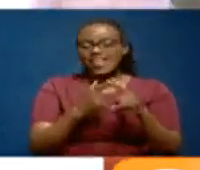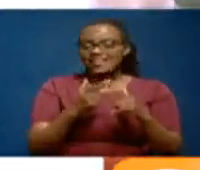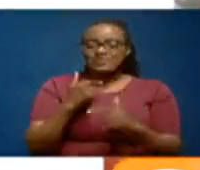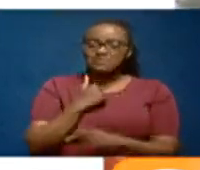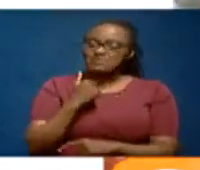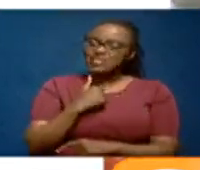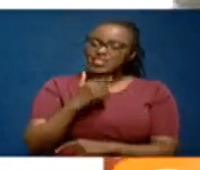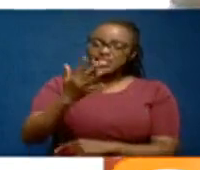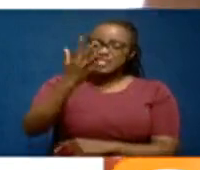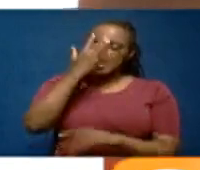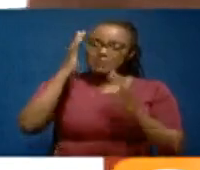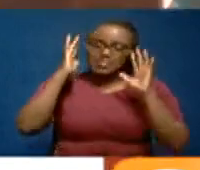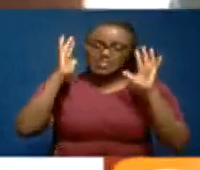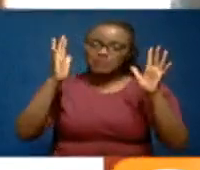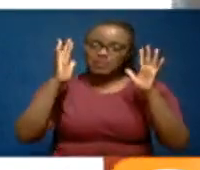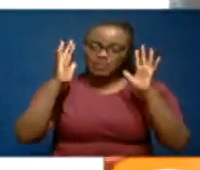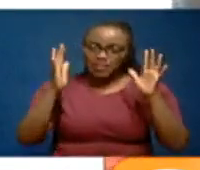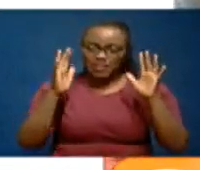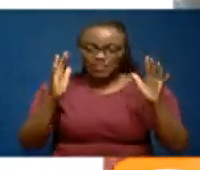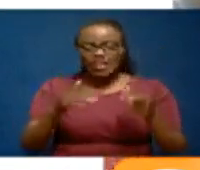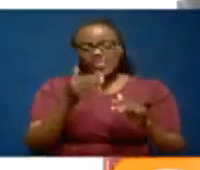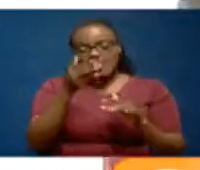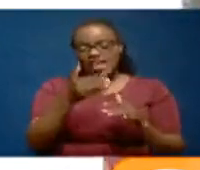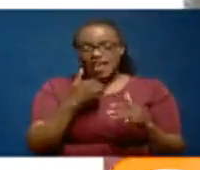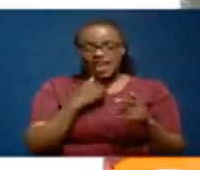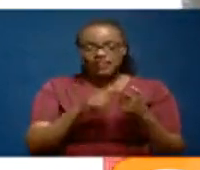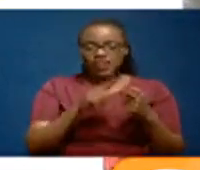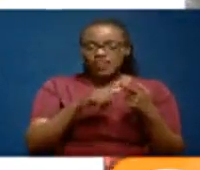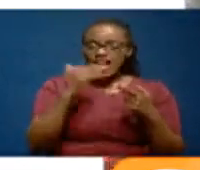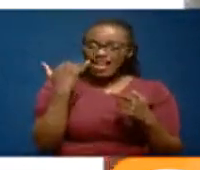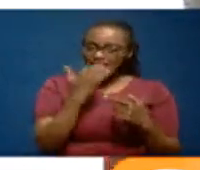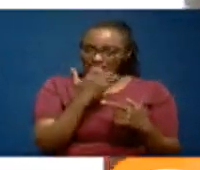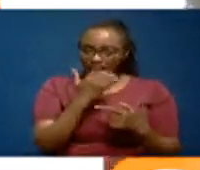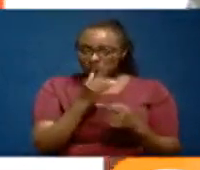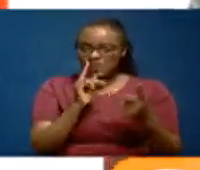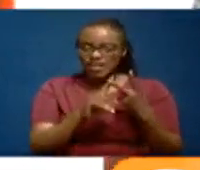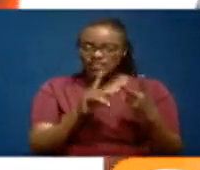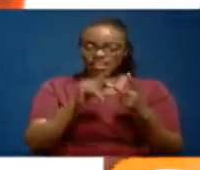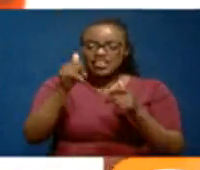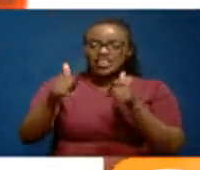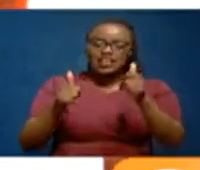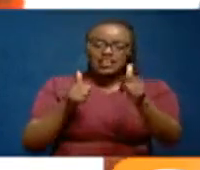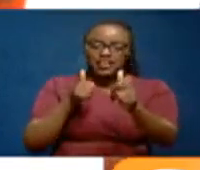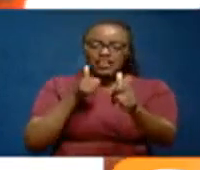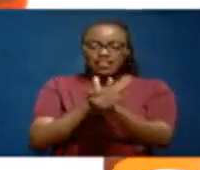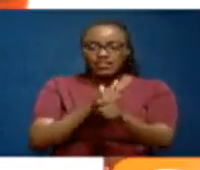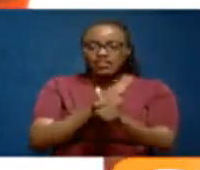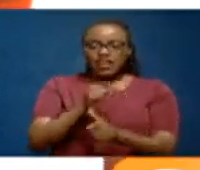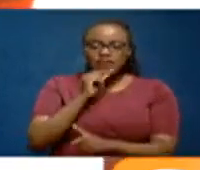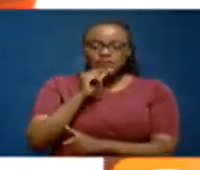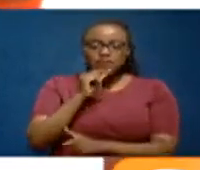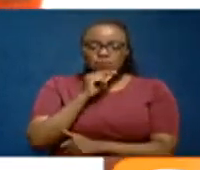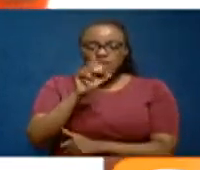ilikuwa aibu kubwa mbele yake Rigathi Gachagua, nyuma yake kijana